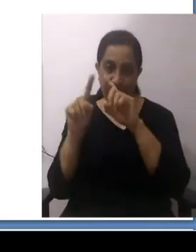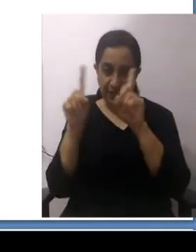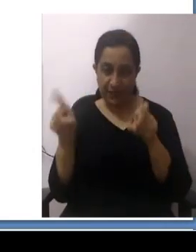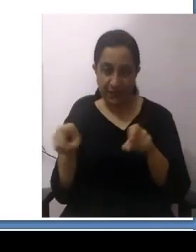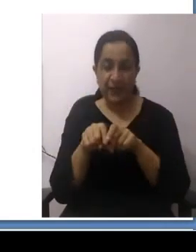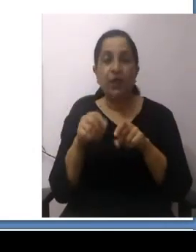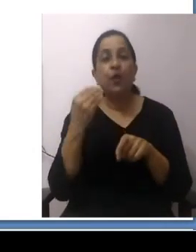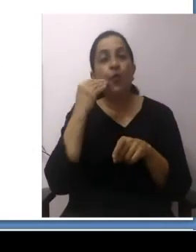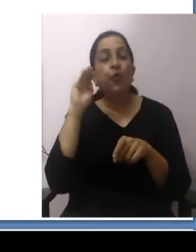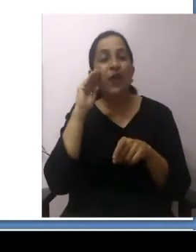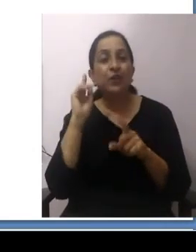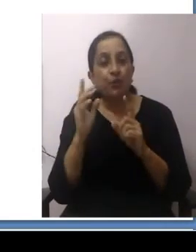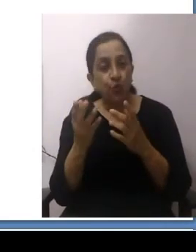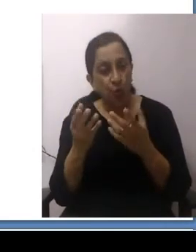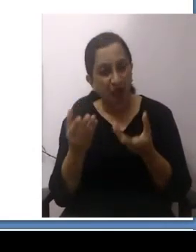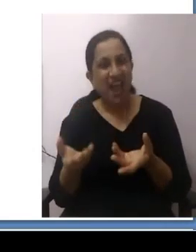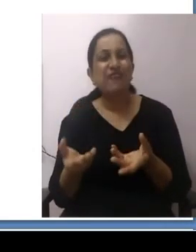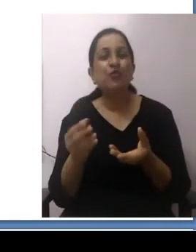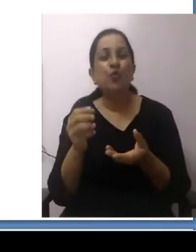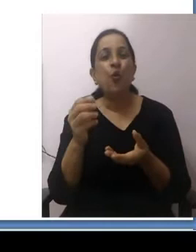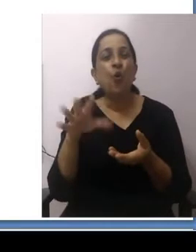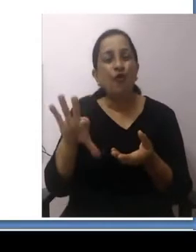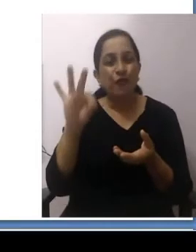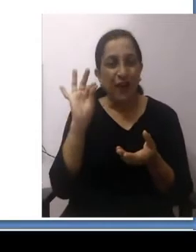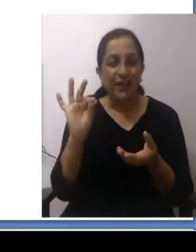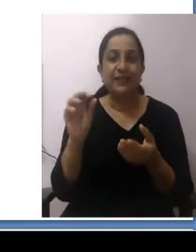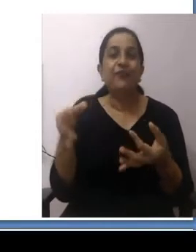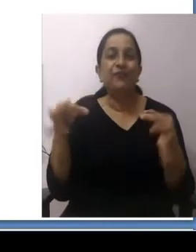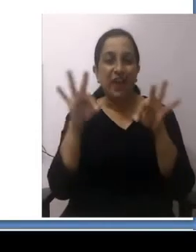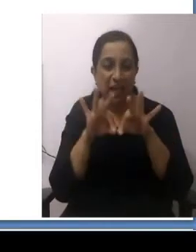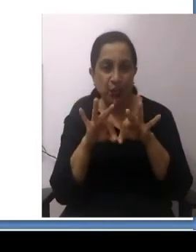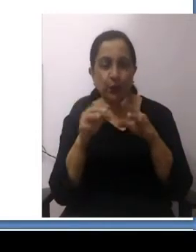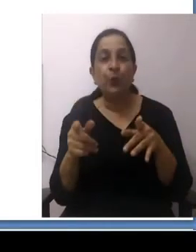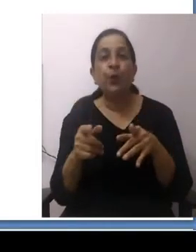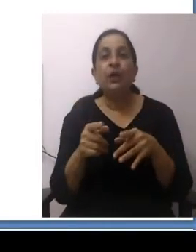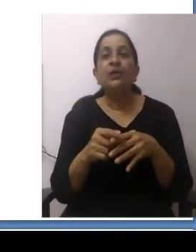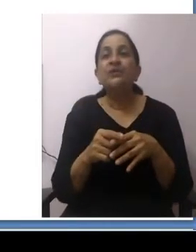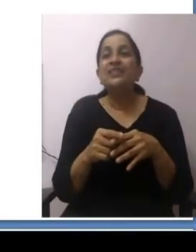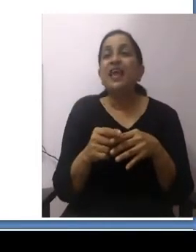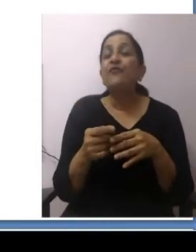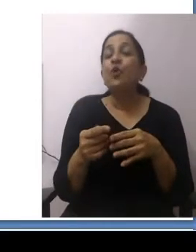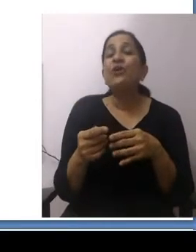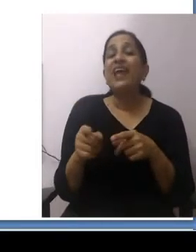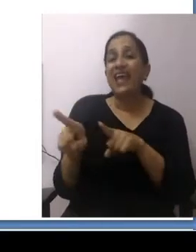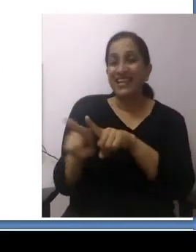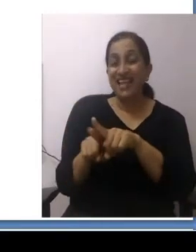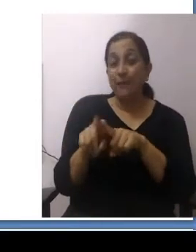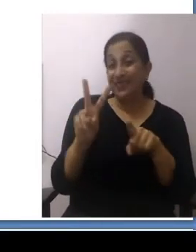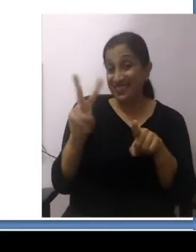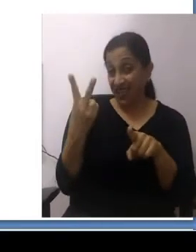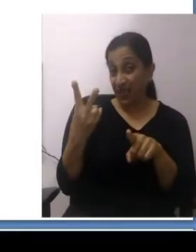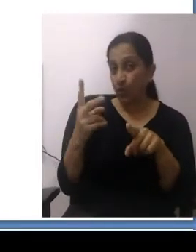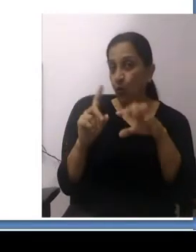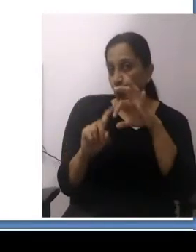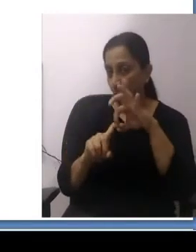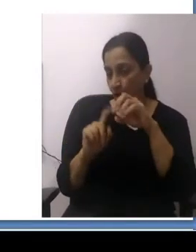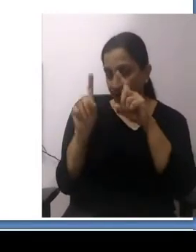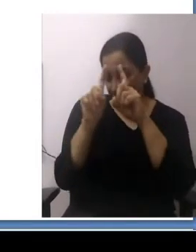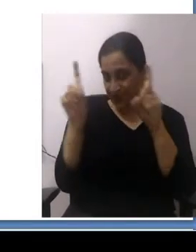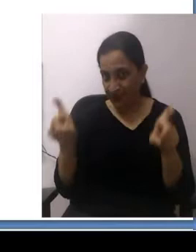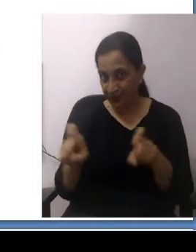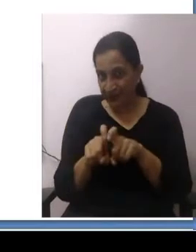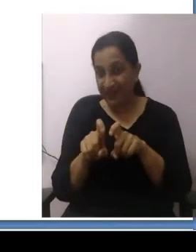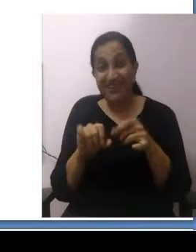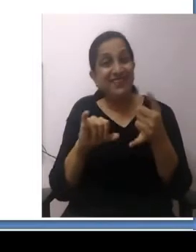values of, if there is an answer which is there in, say, let us say second quadrant, then